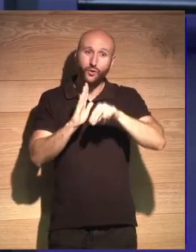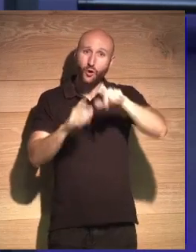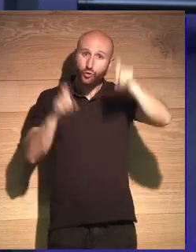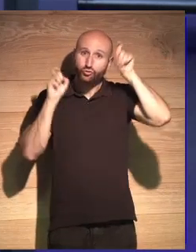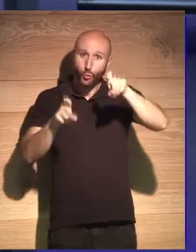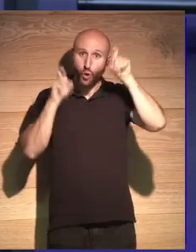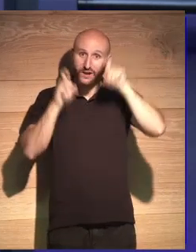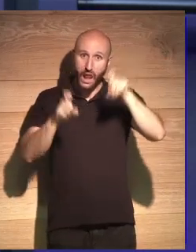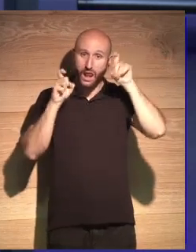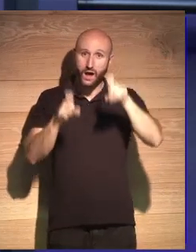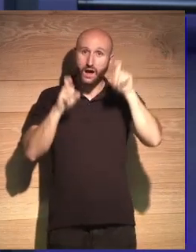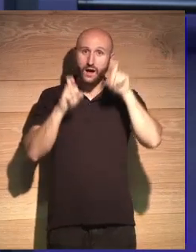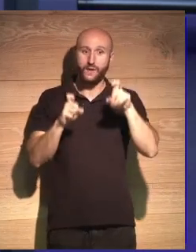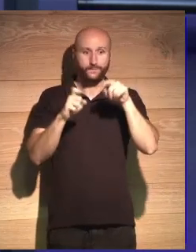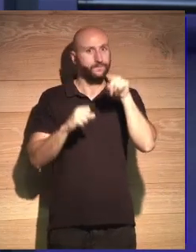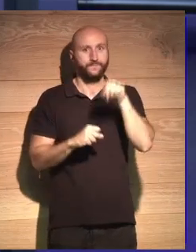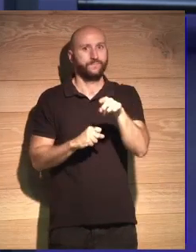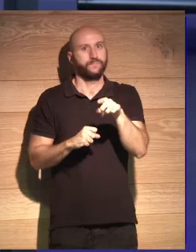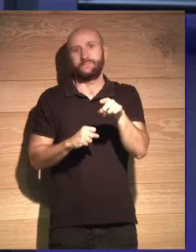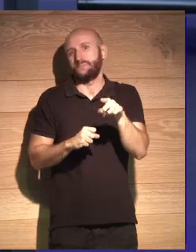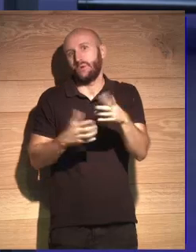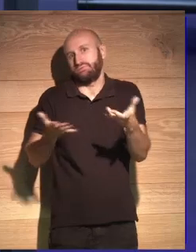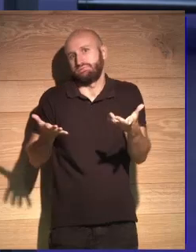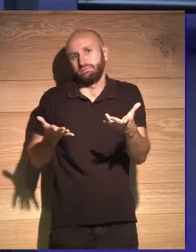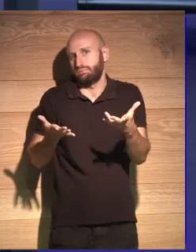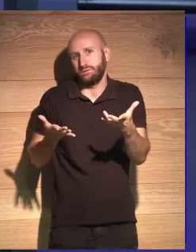manuals instead of the tutorials that